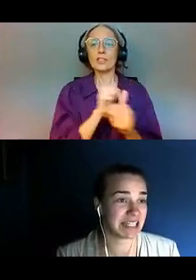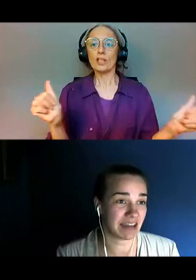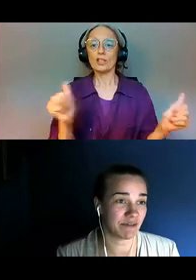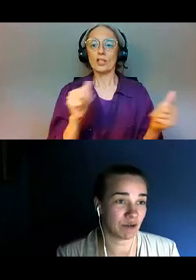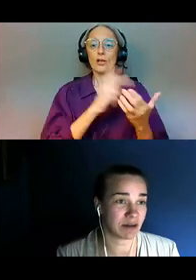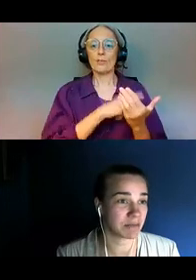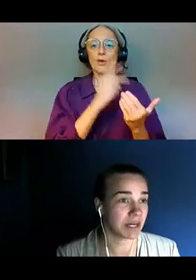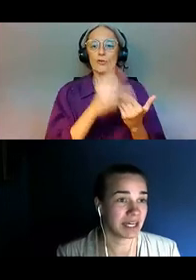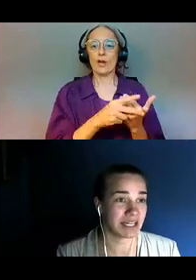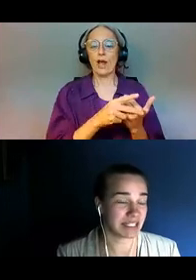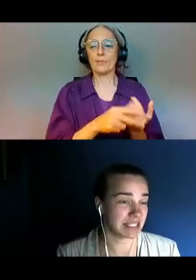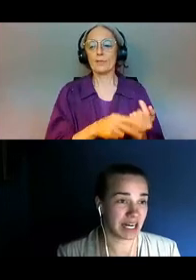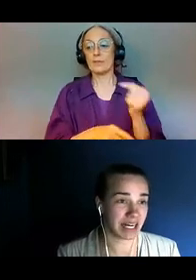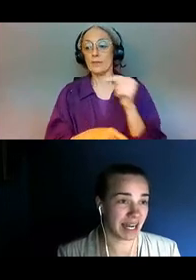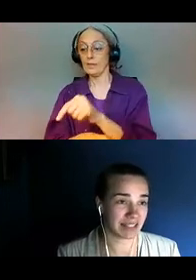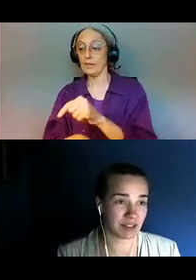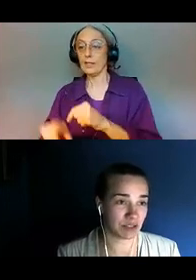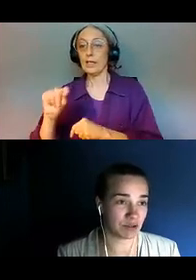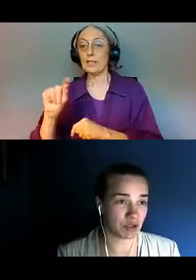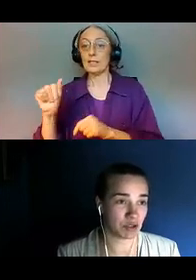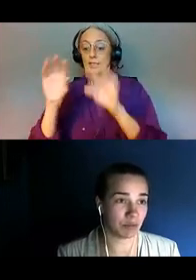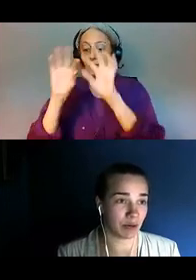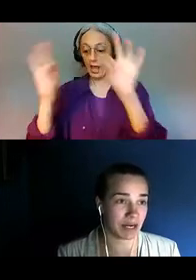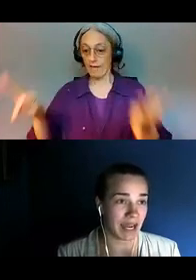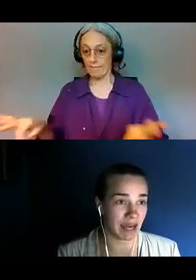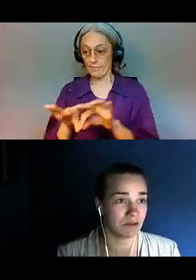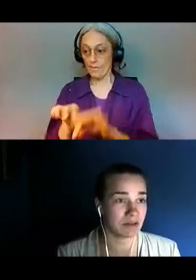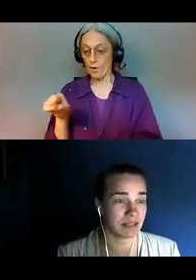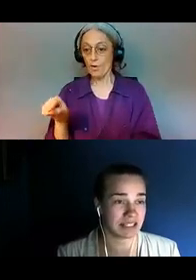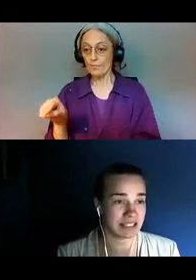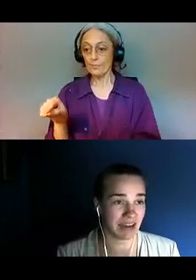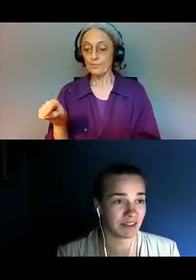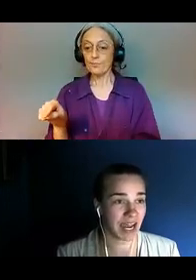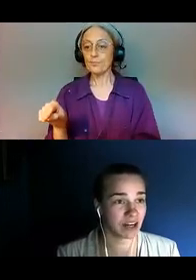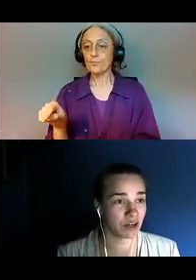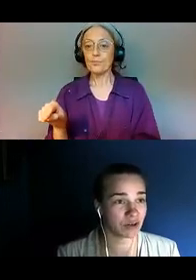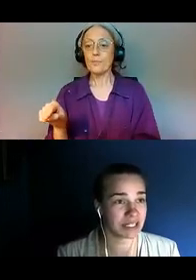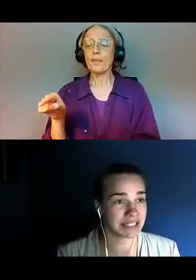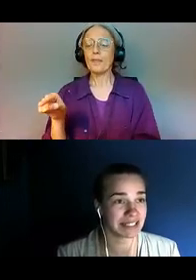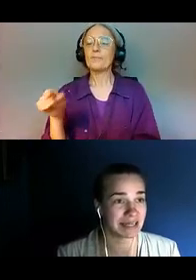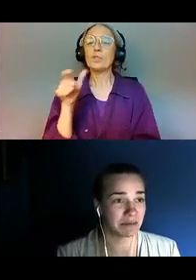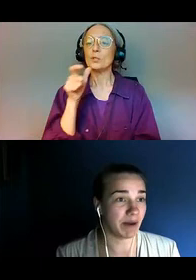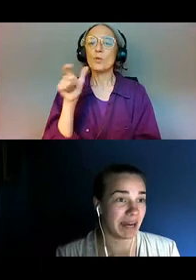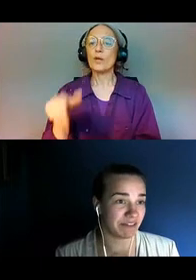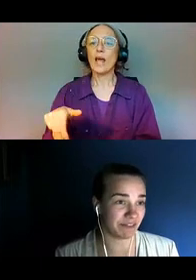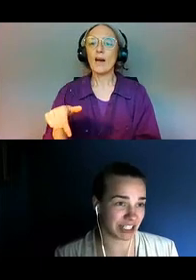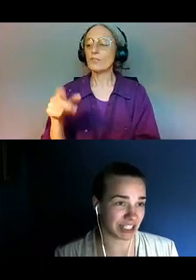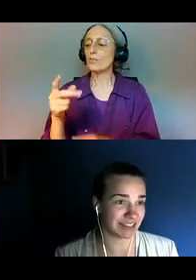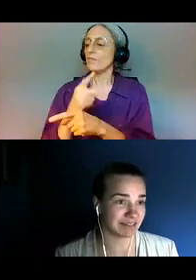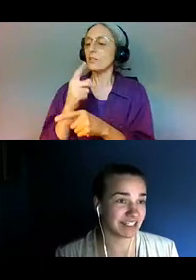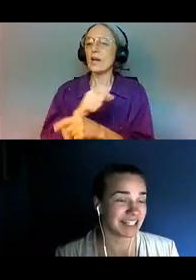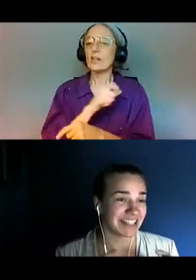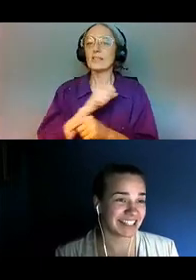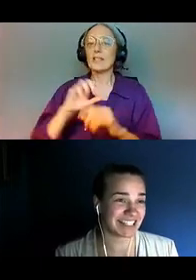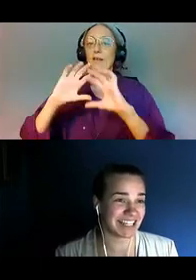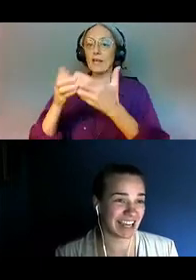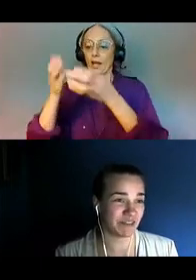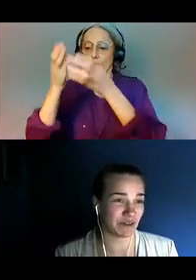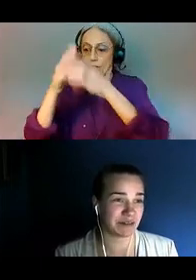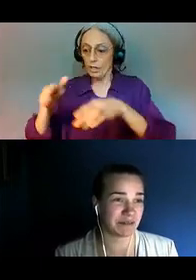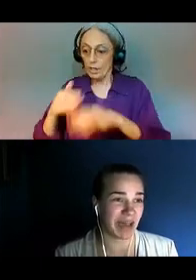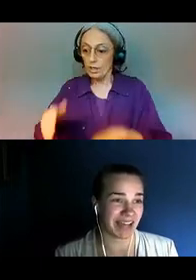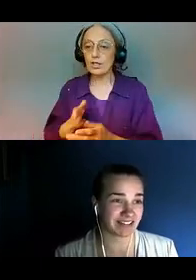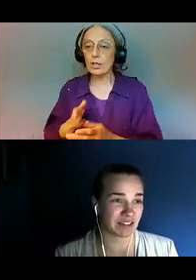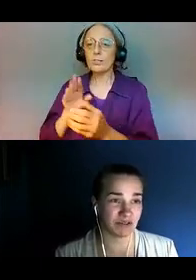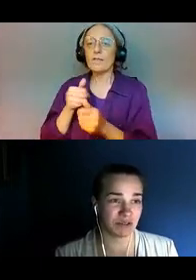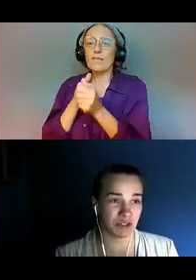the TA form does not ask you to break out the staff categories by function. The